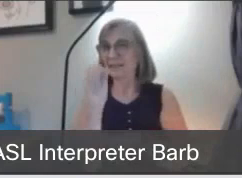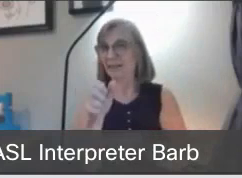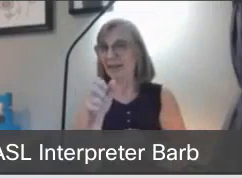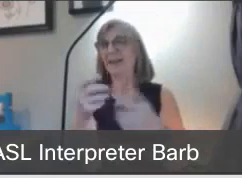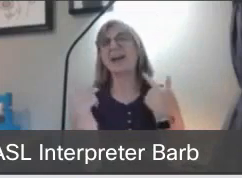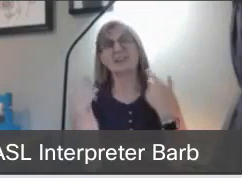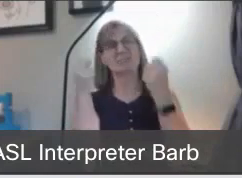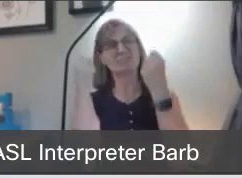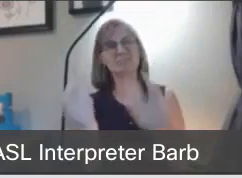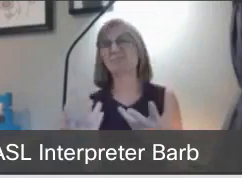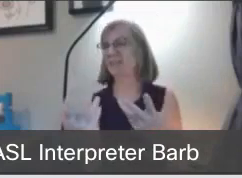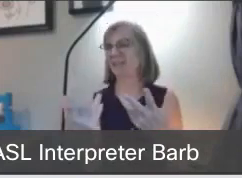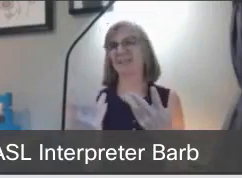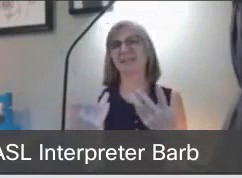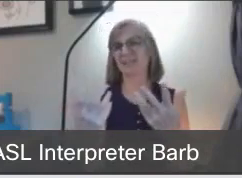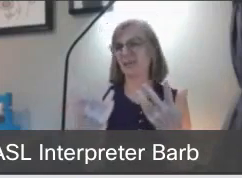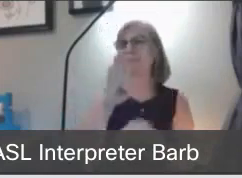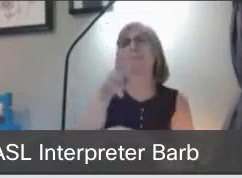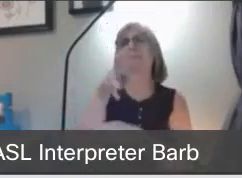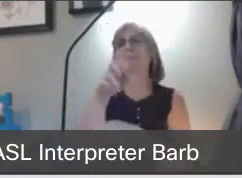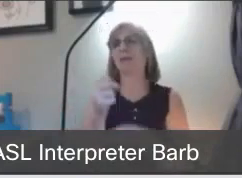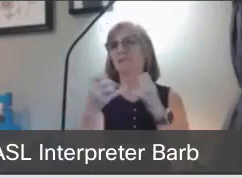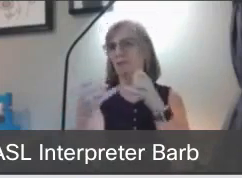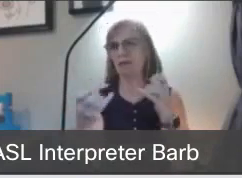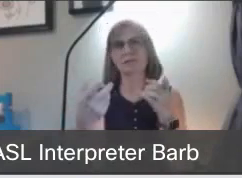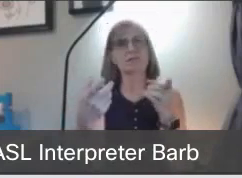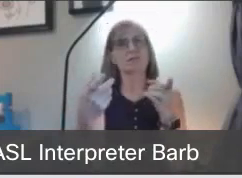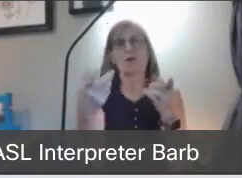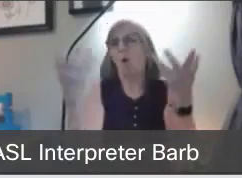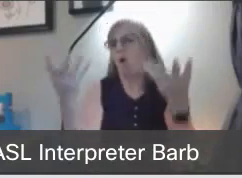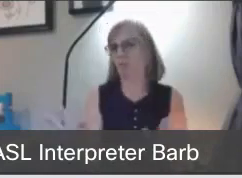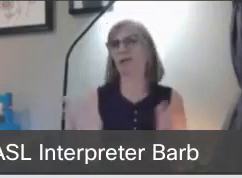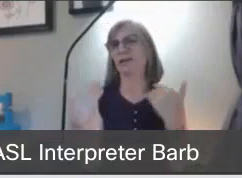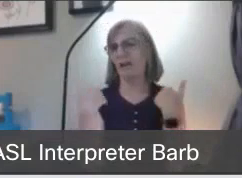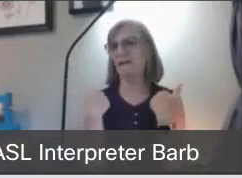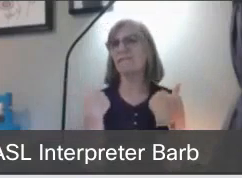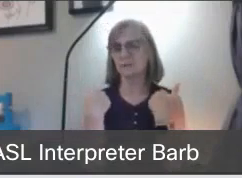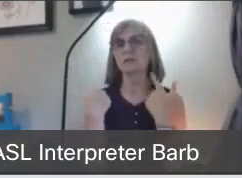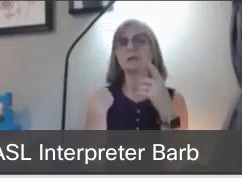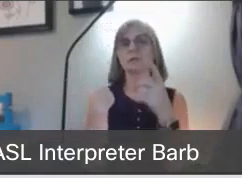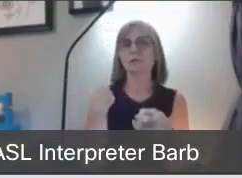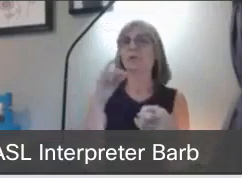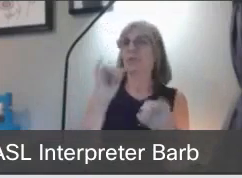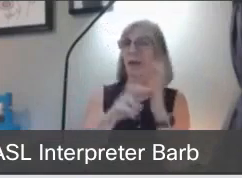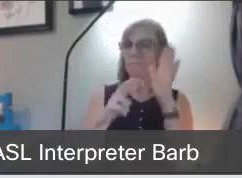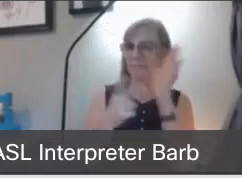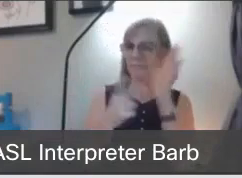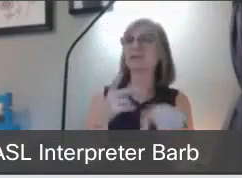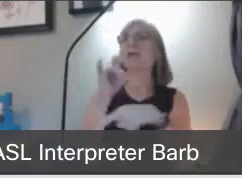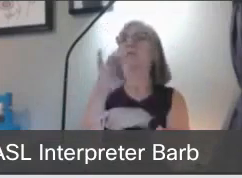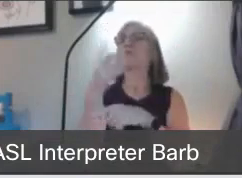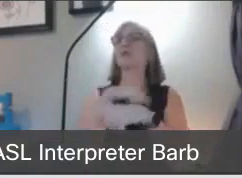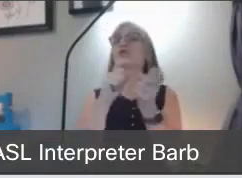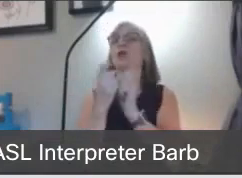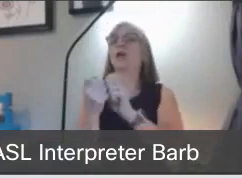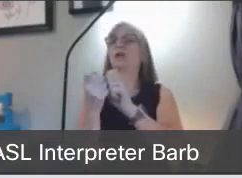already. And this bridge actually has quite a bit of capacity. So using this bridge would actually make it easier for us and less congested because